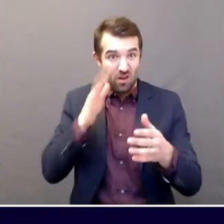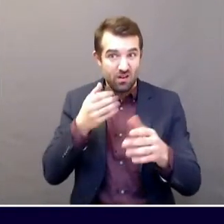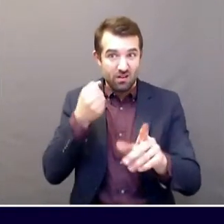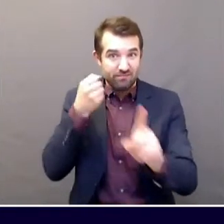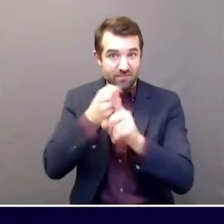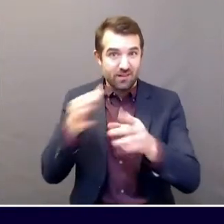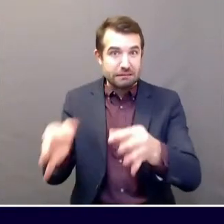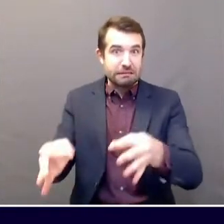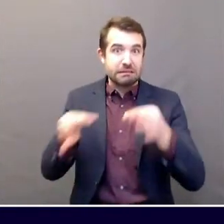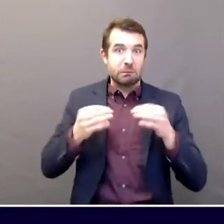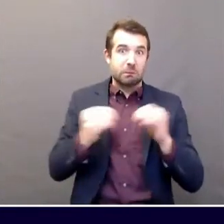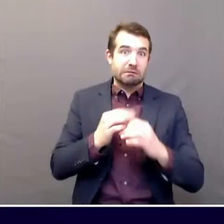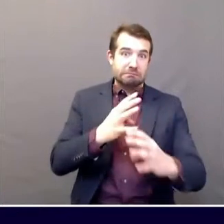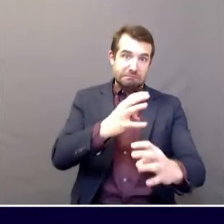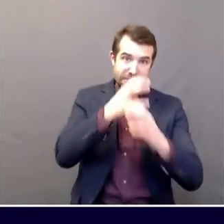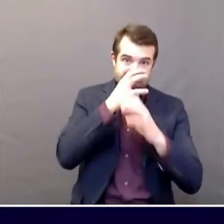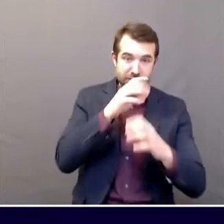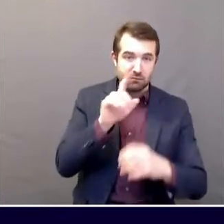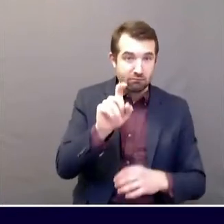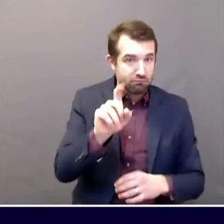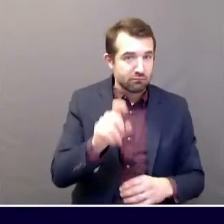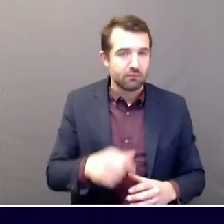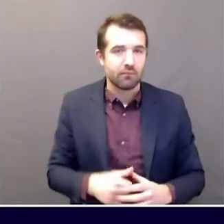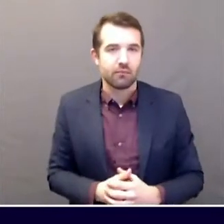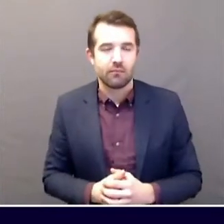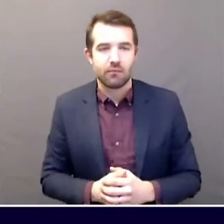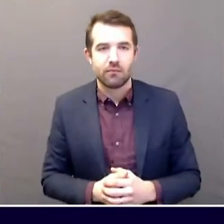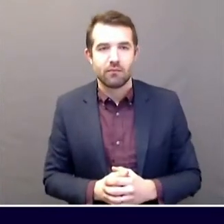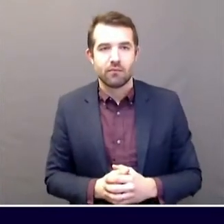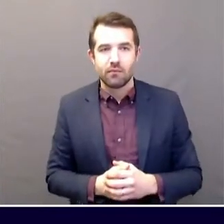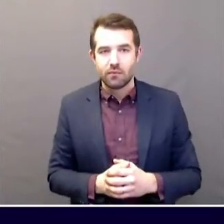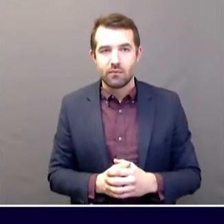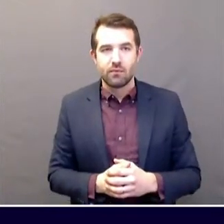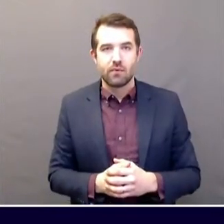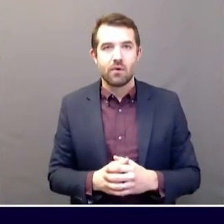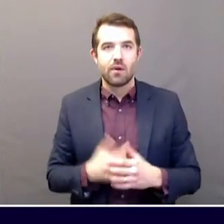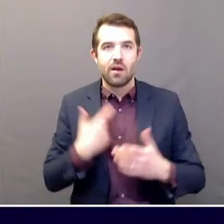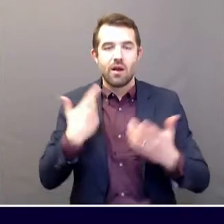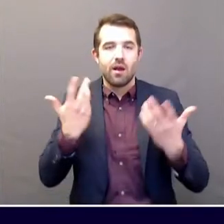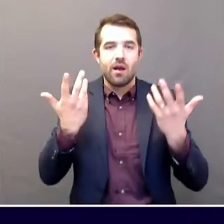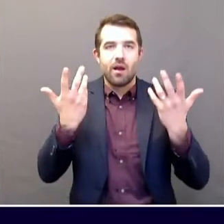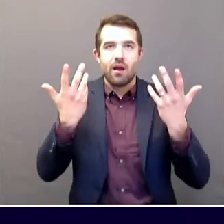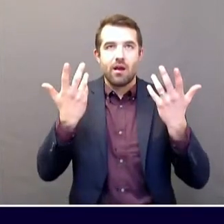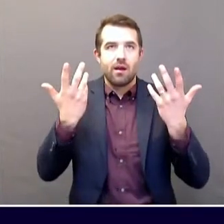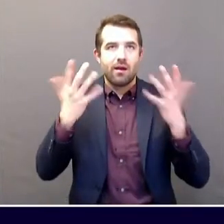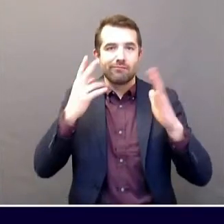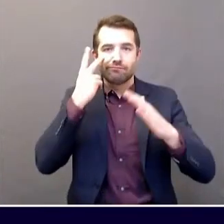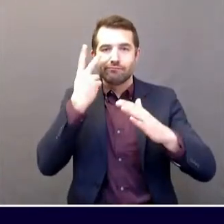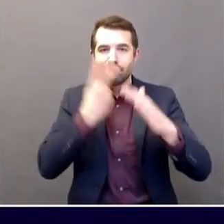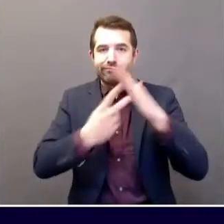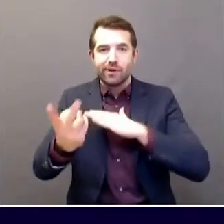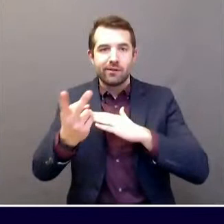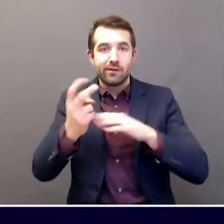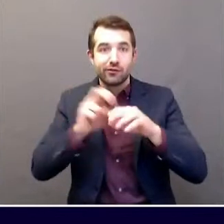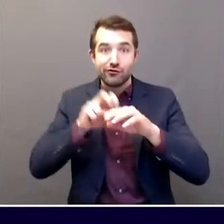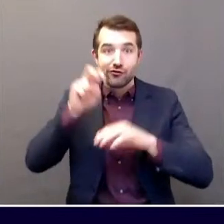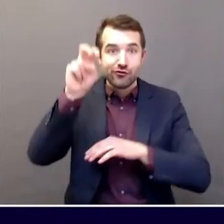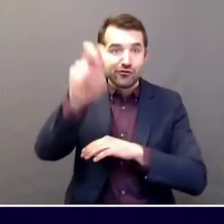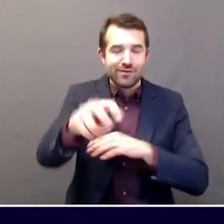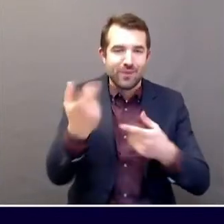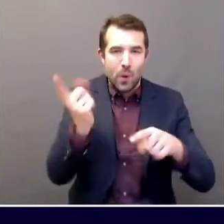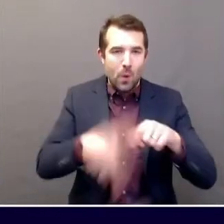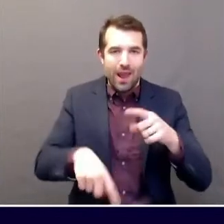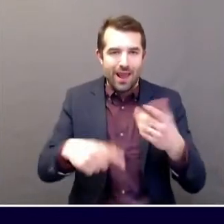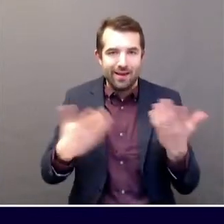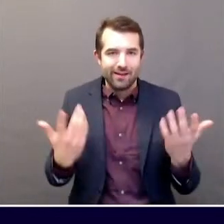I'm not going to prejudge what public health measures might be the most appropriate to address the spread of an as